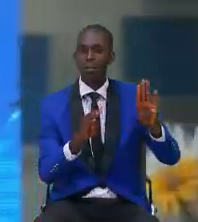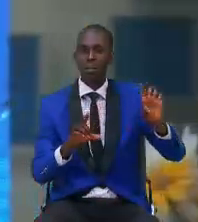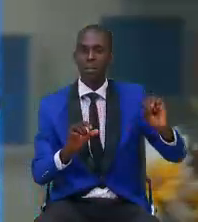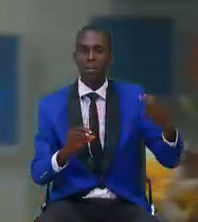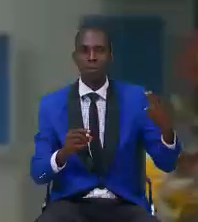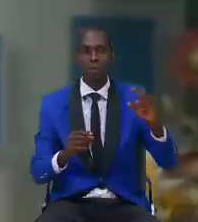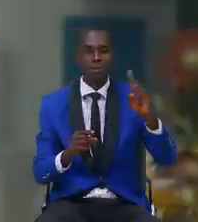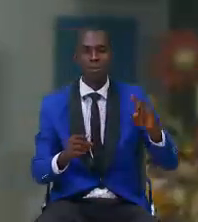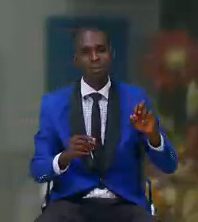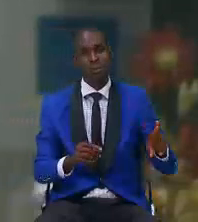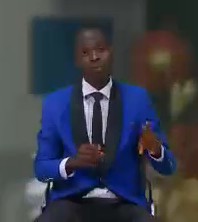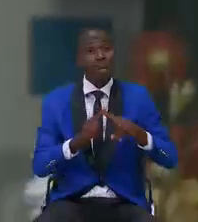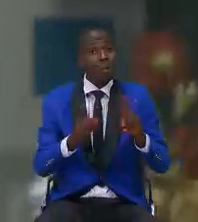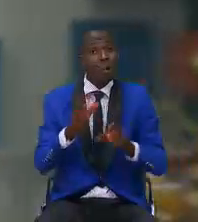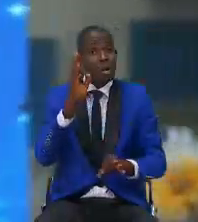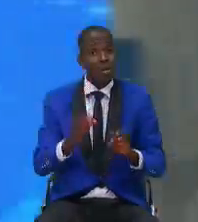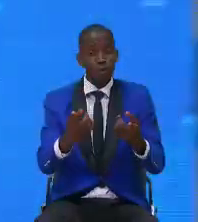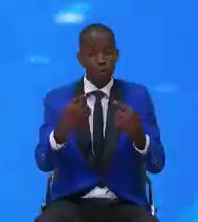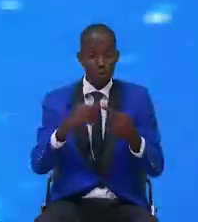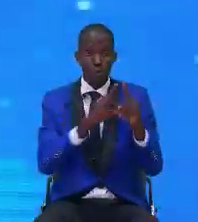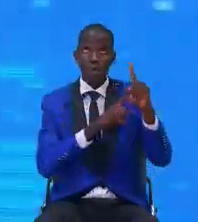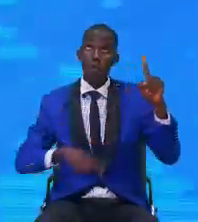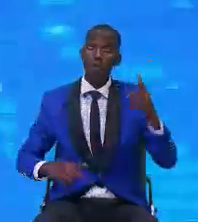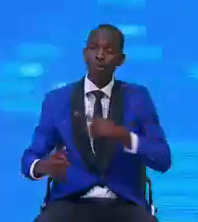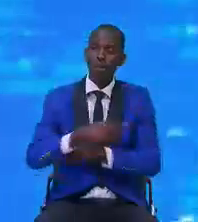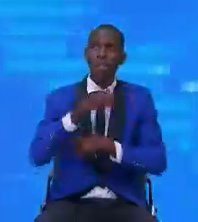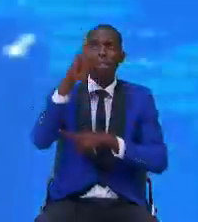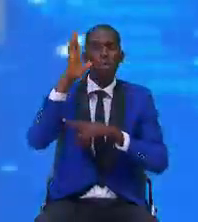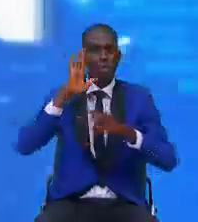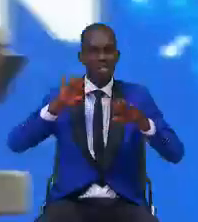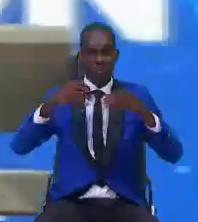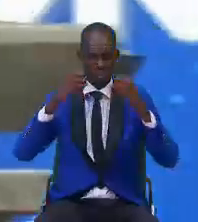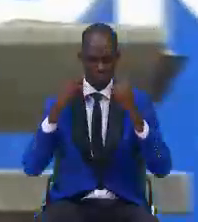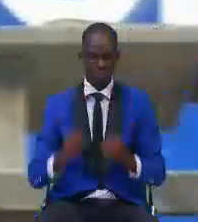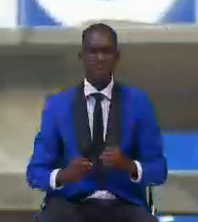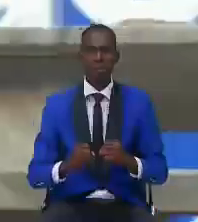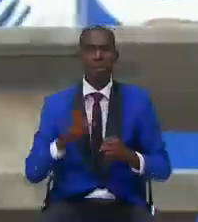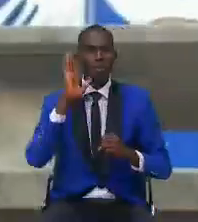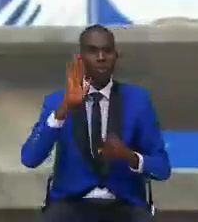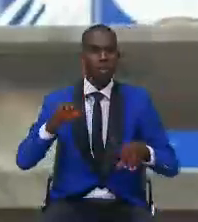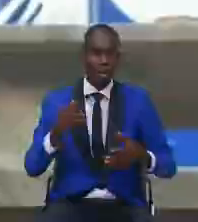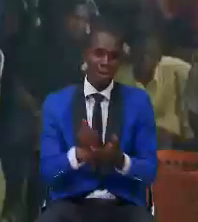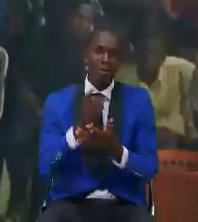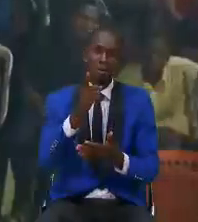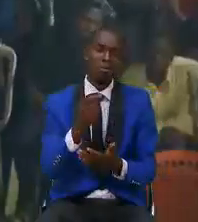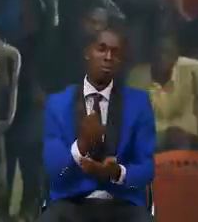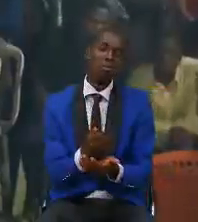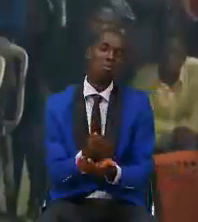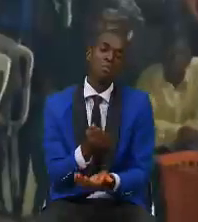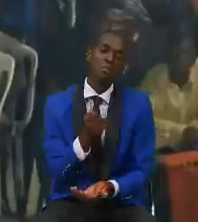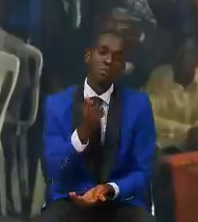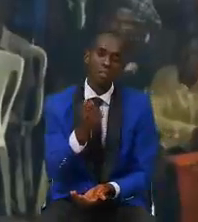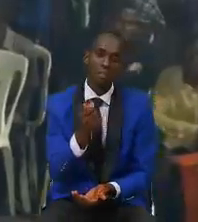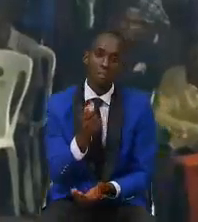Belshazzar that was weak in character. But you know, if you come to the Lord today, he will strengthen you. He'll strengthen